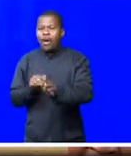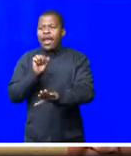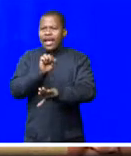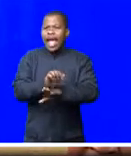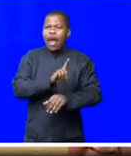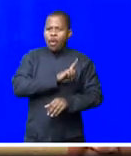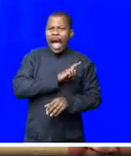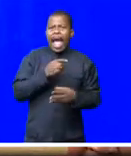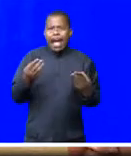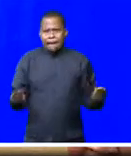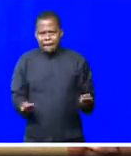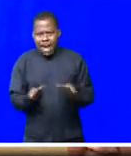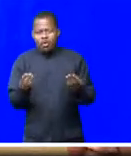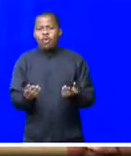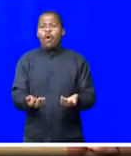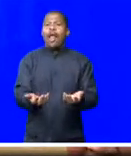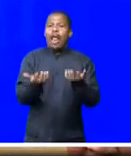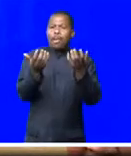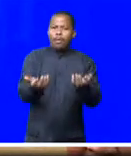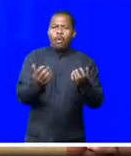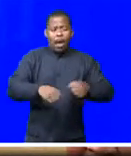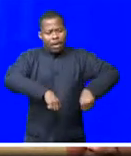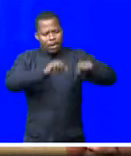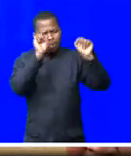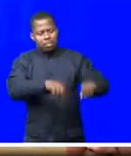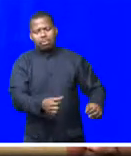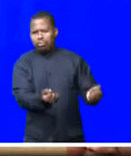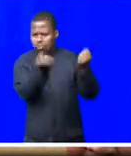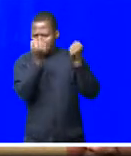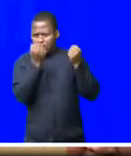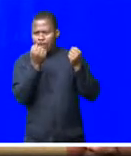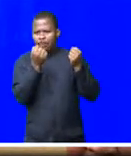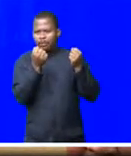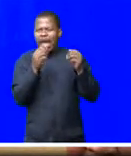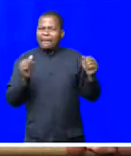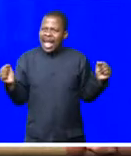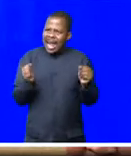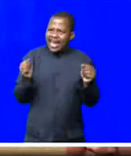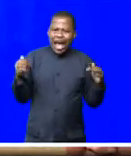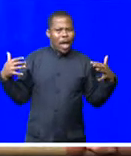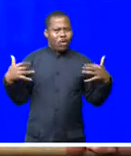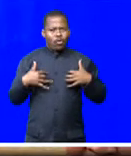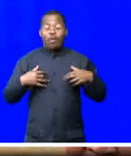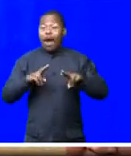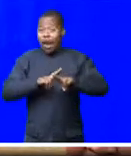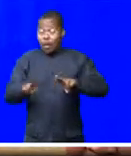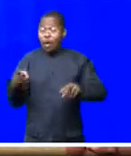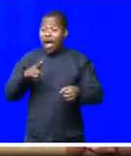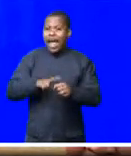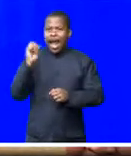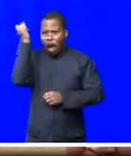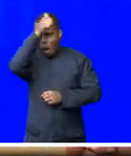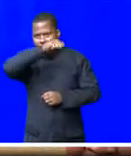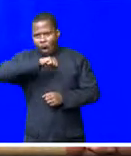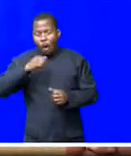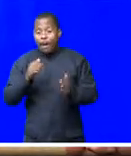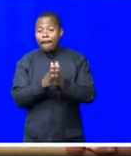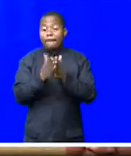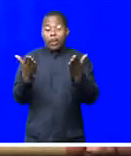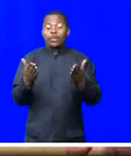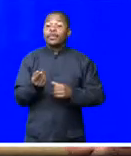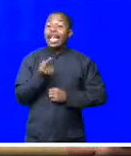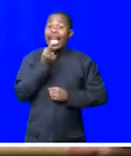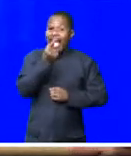bongosi ukuthi bamane nabo bambathe njengoba lisho iBhayibheli bongosi kwekuthi